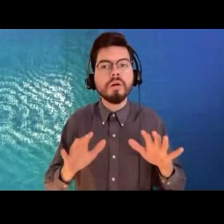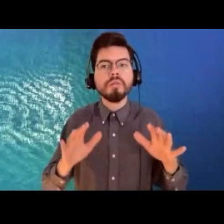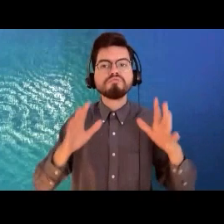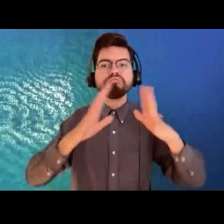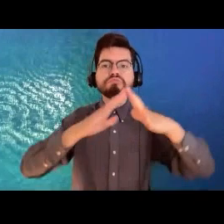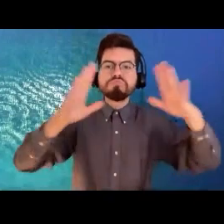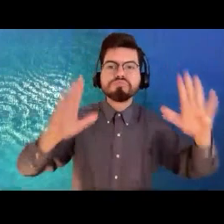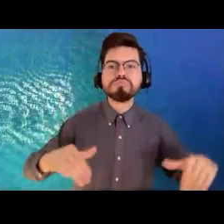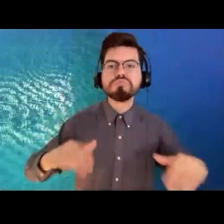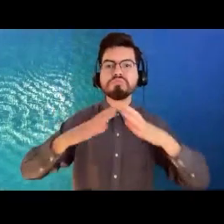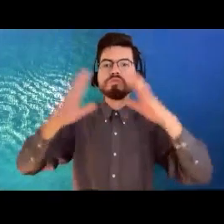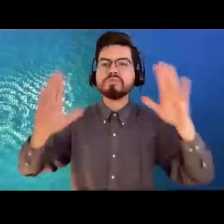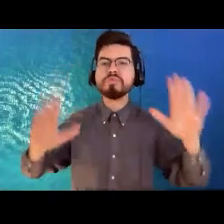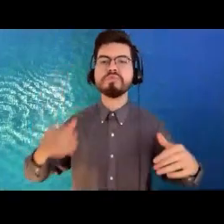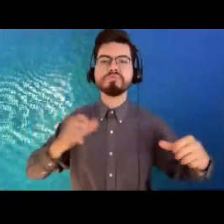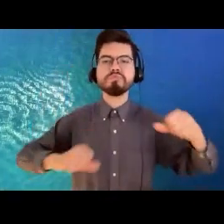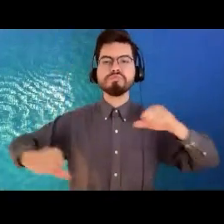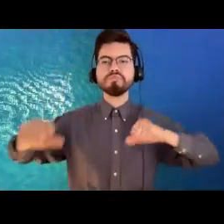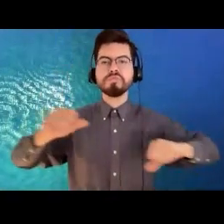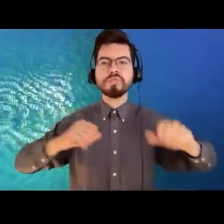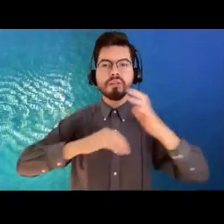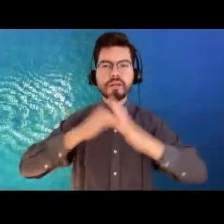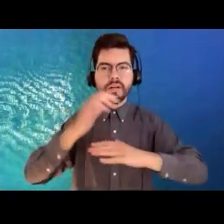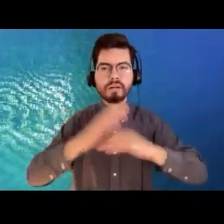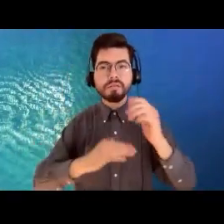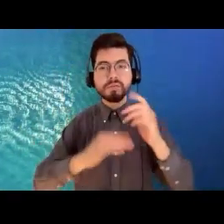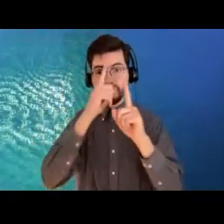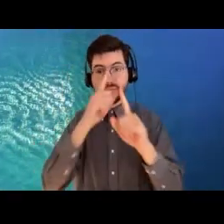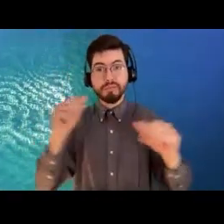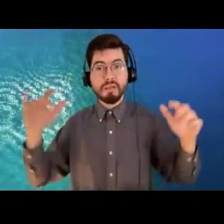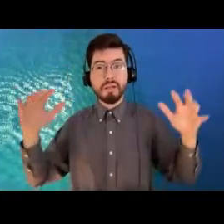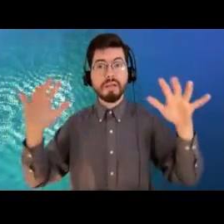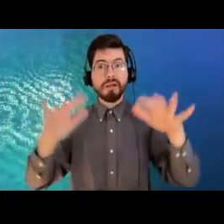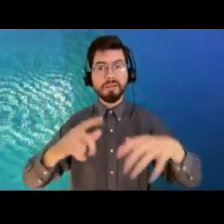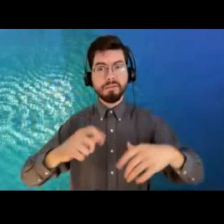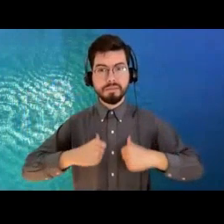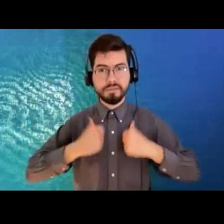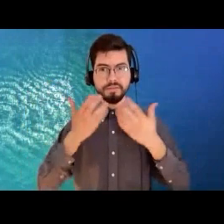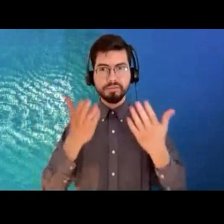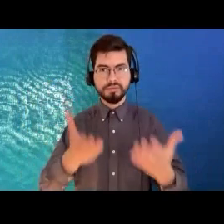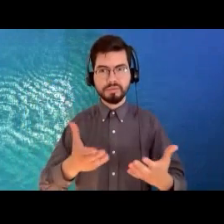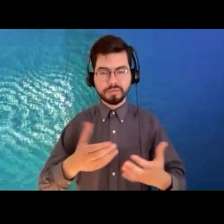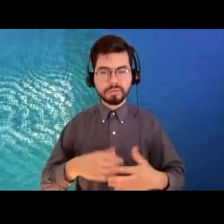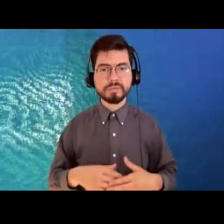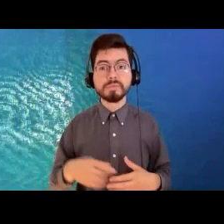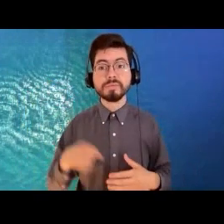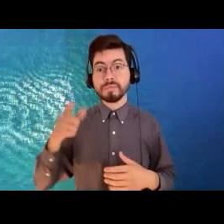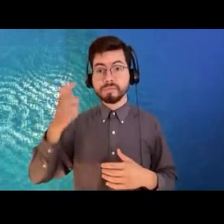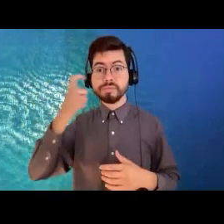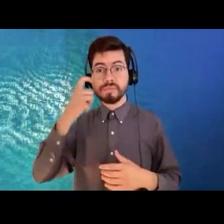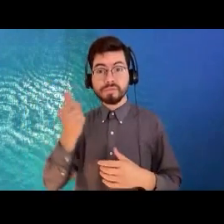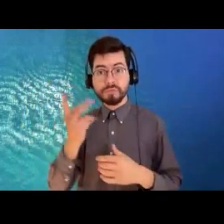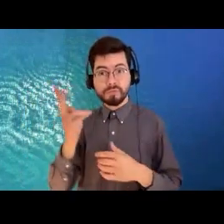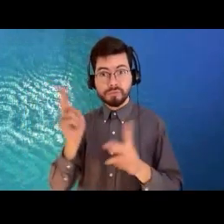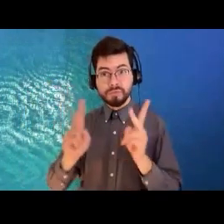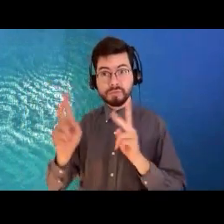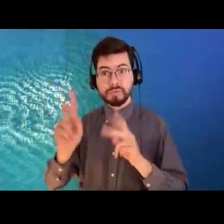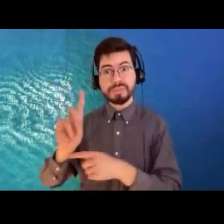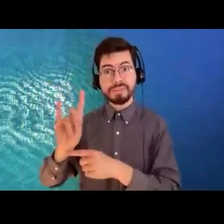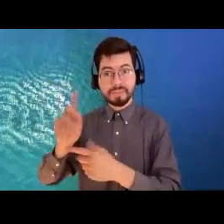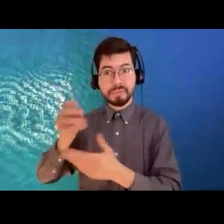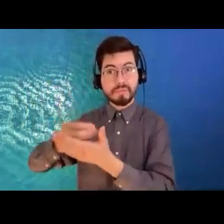donation from a very kind individual or individuals, and we'll be working to build new housing all around the park. So